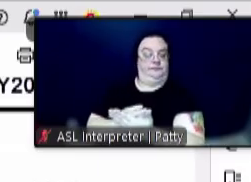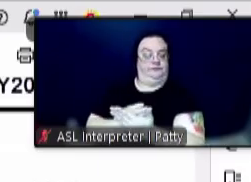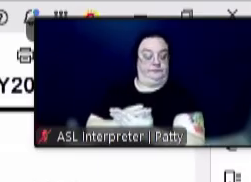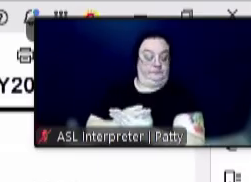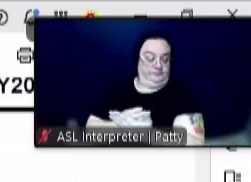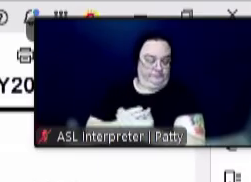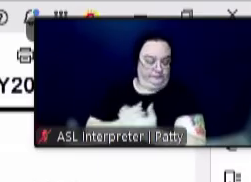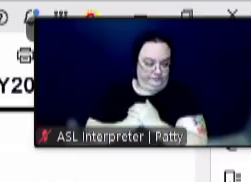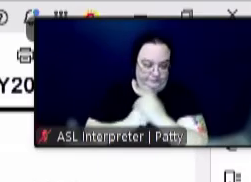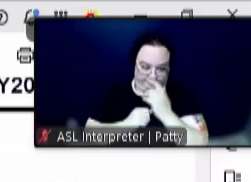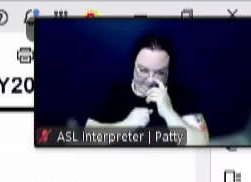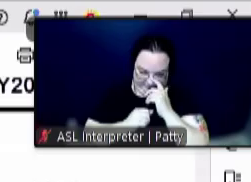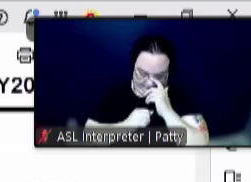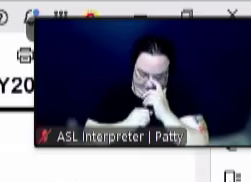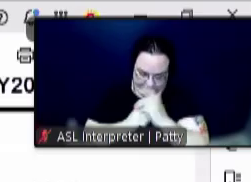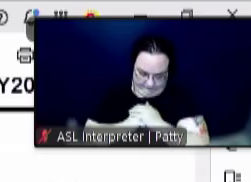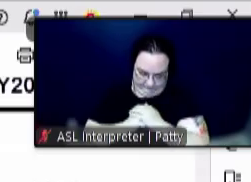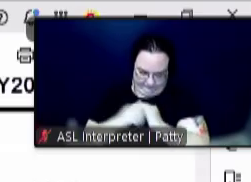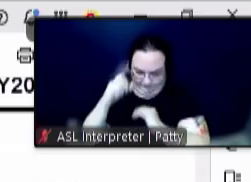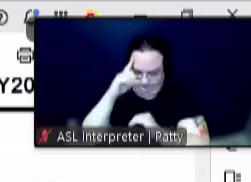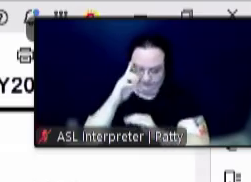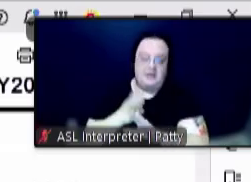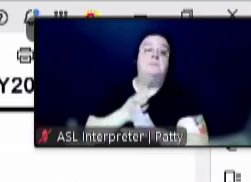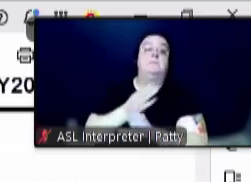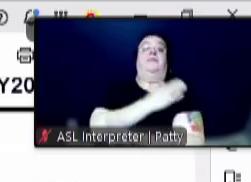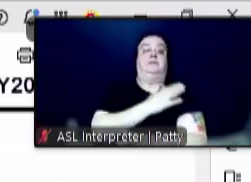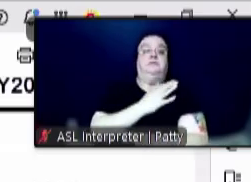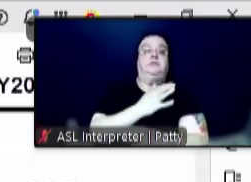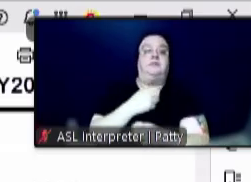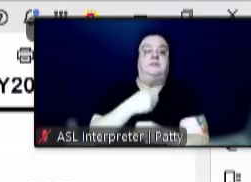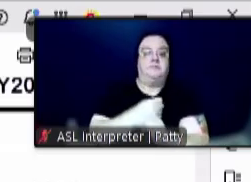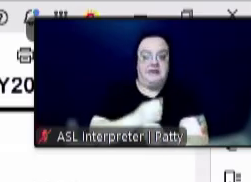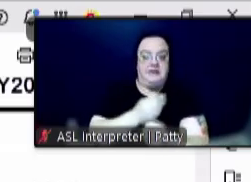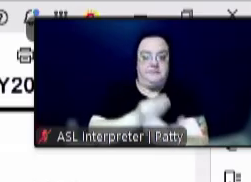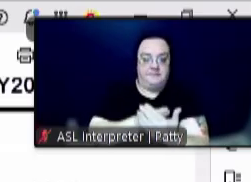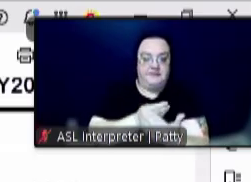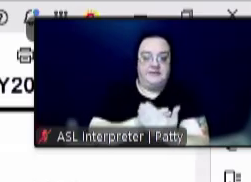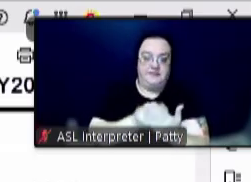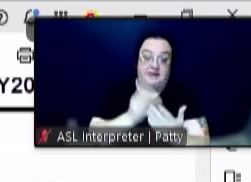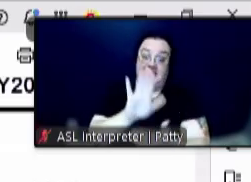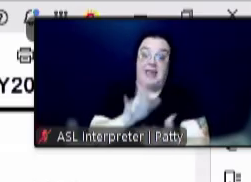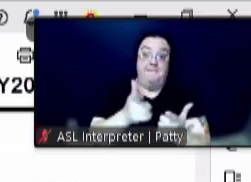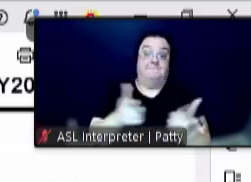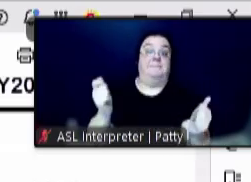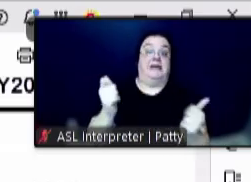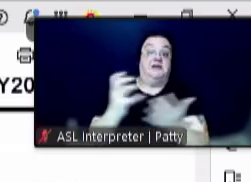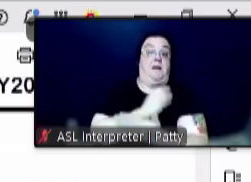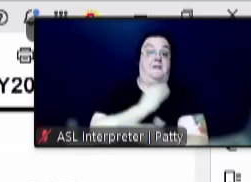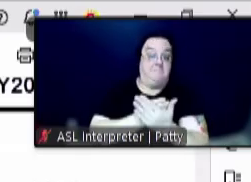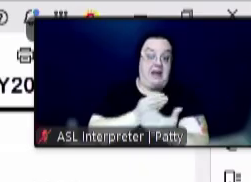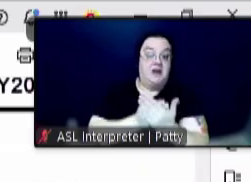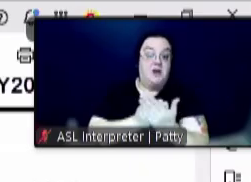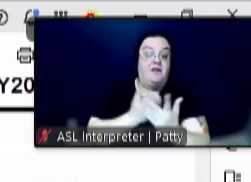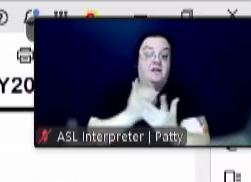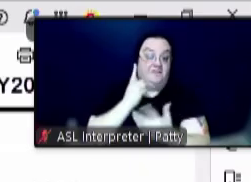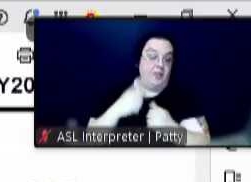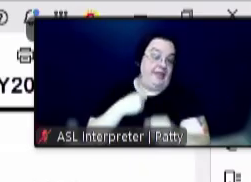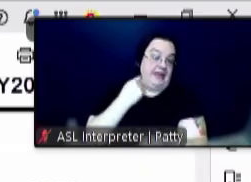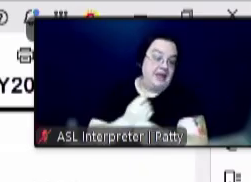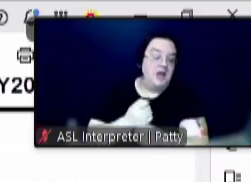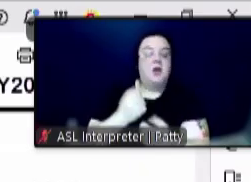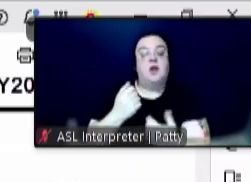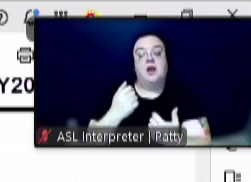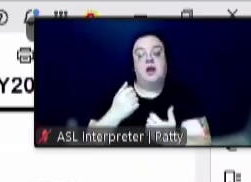biggest money generator for the year, so. Vast scholarship, so I will follow up as well